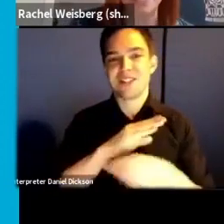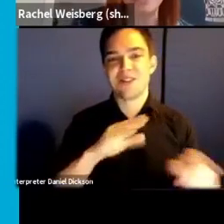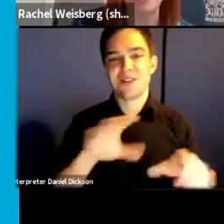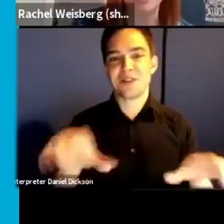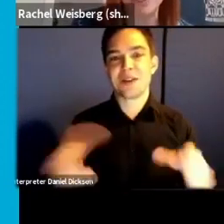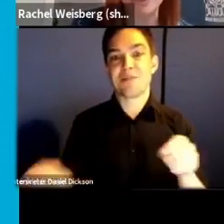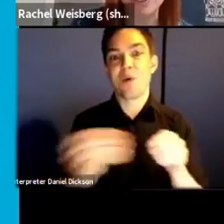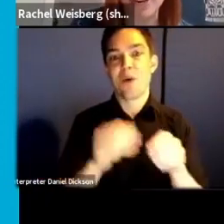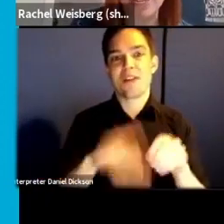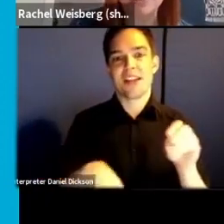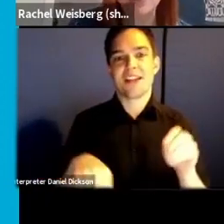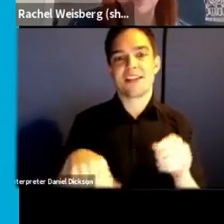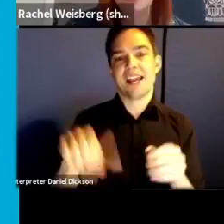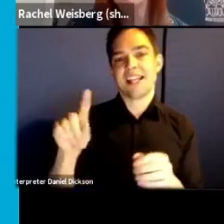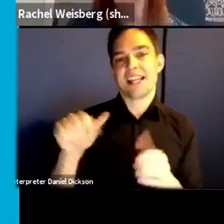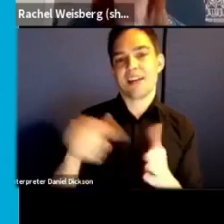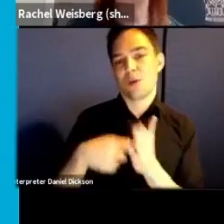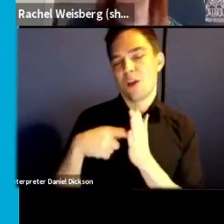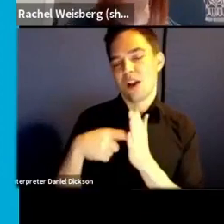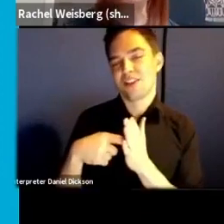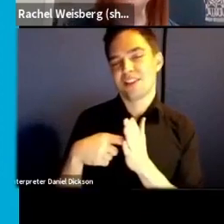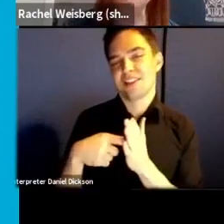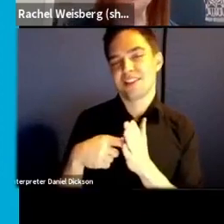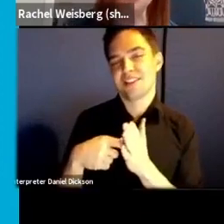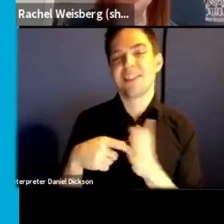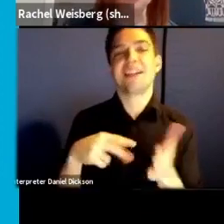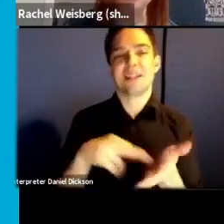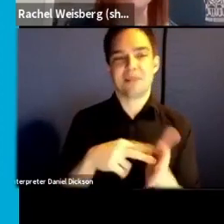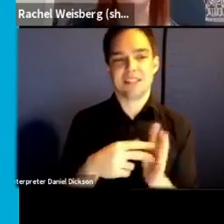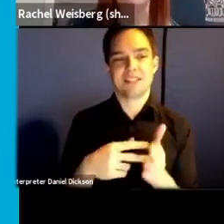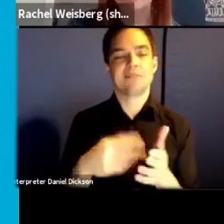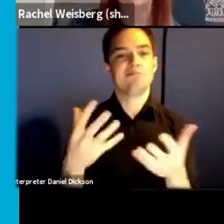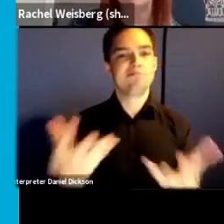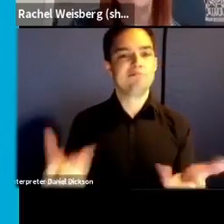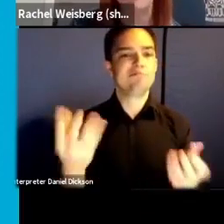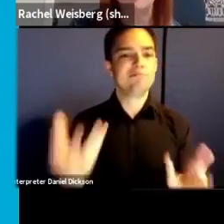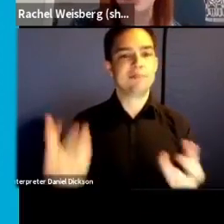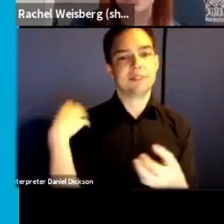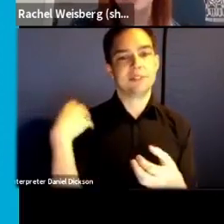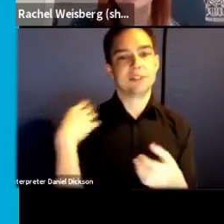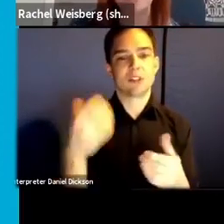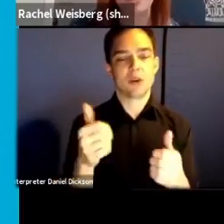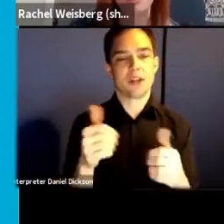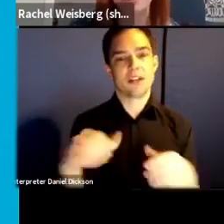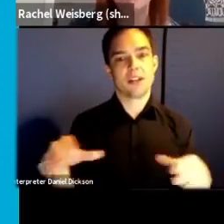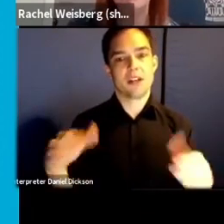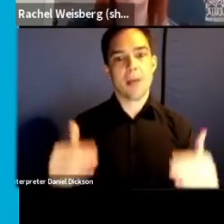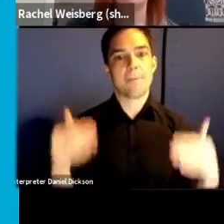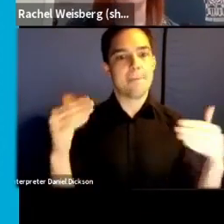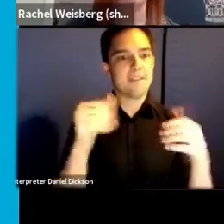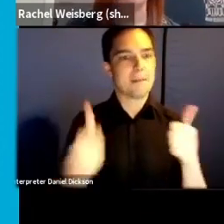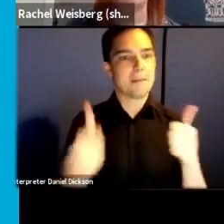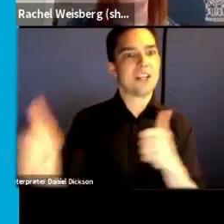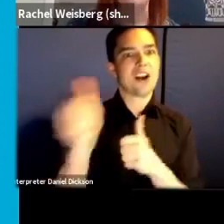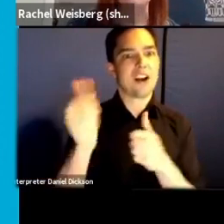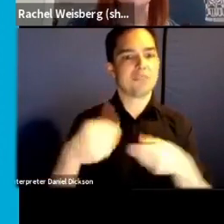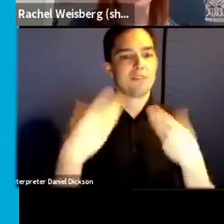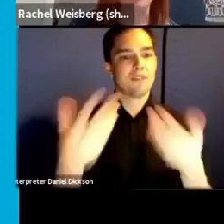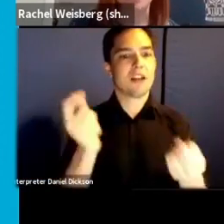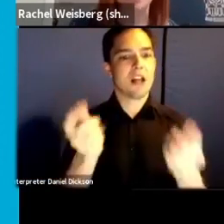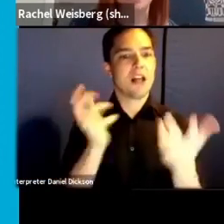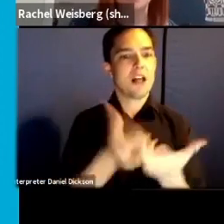than the ADA requires, right? So we just talked about a lot of employers have been kind of going above and beyond and accommodating people given the